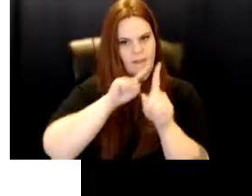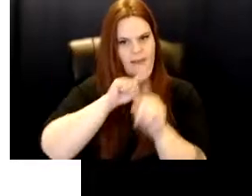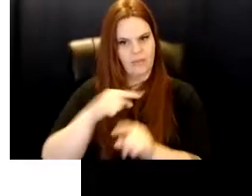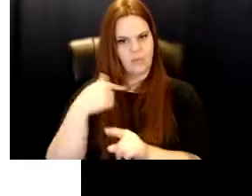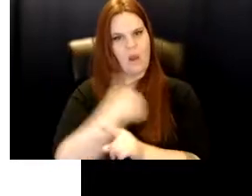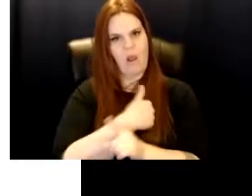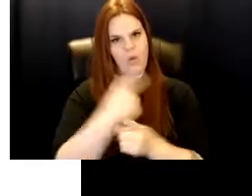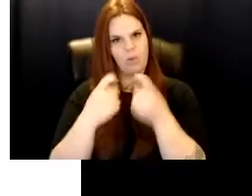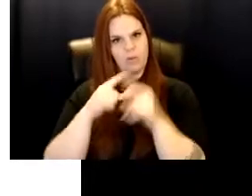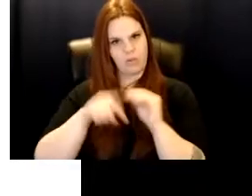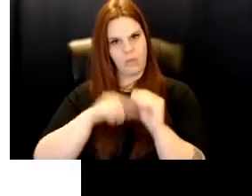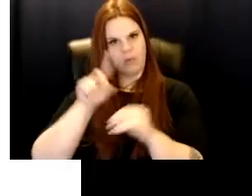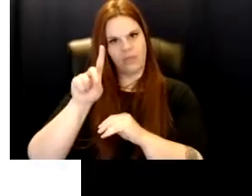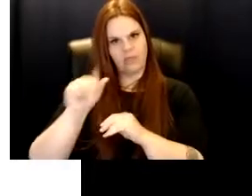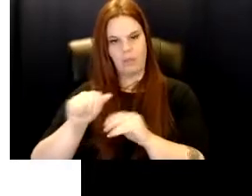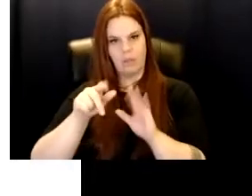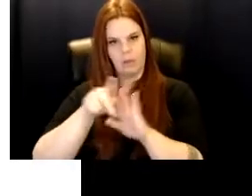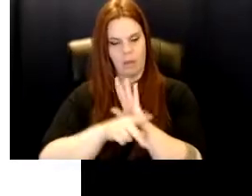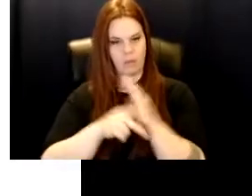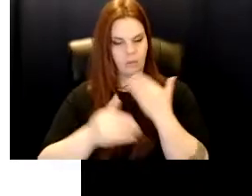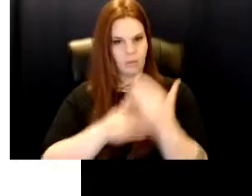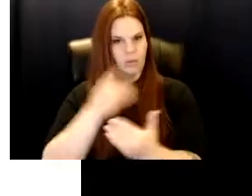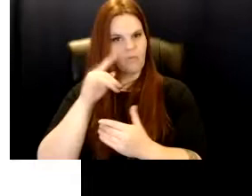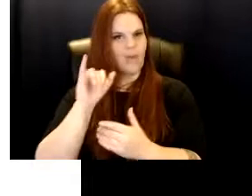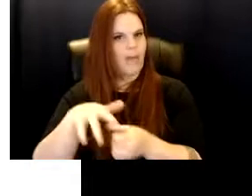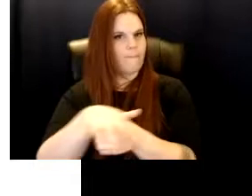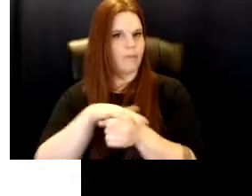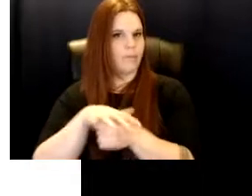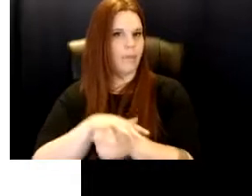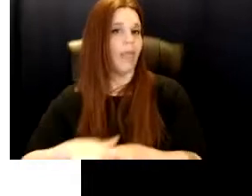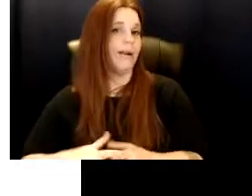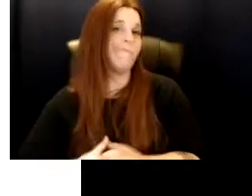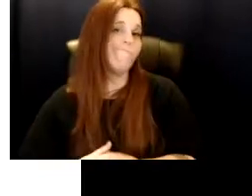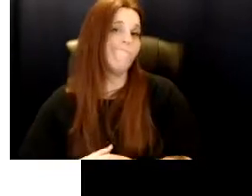about disability policies and procedures for the municipality.